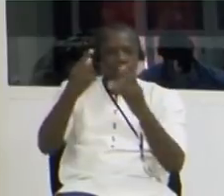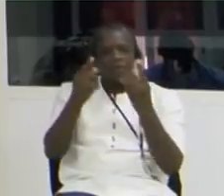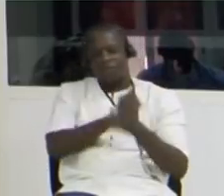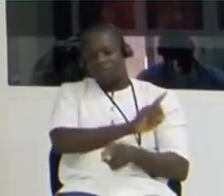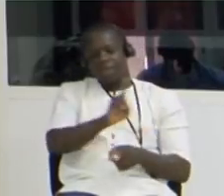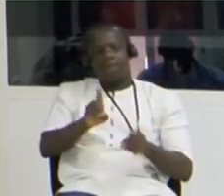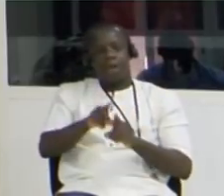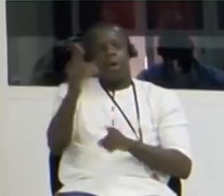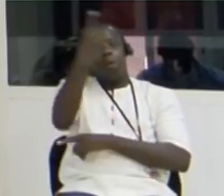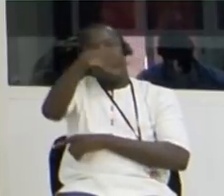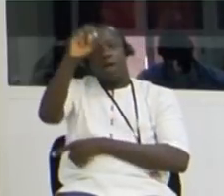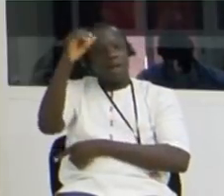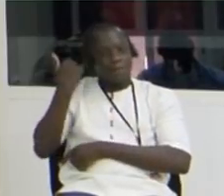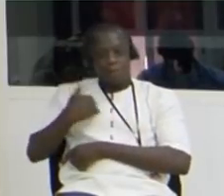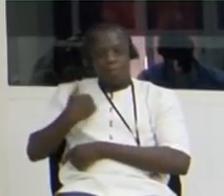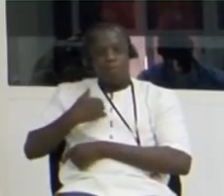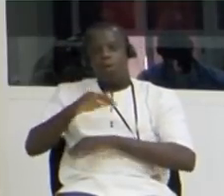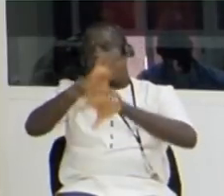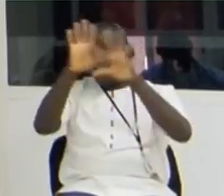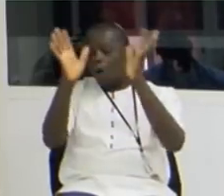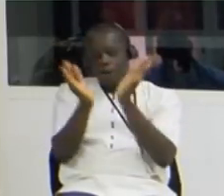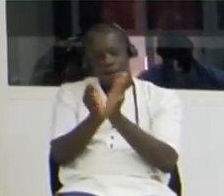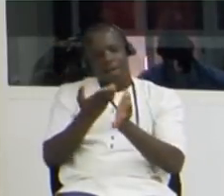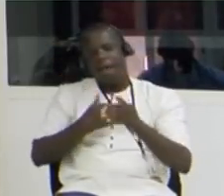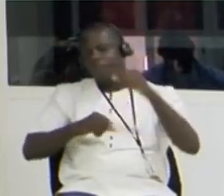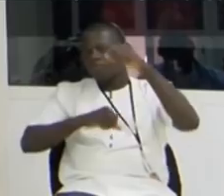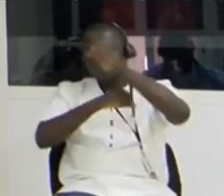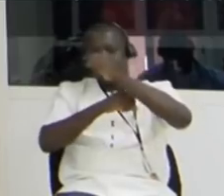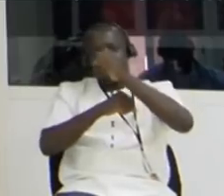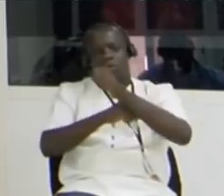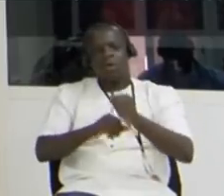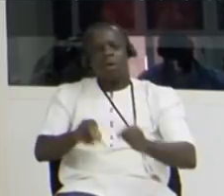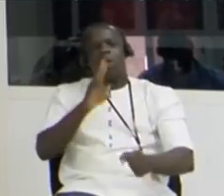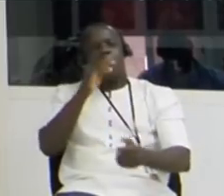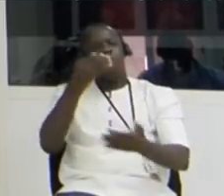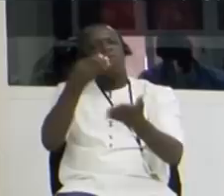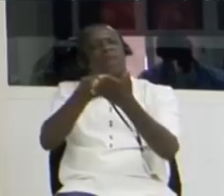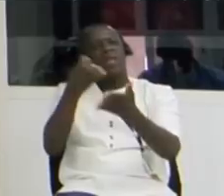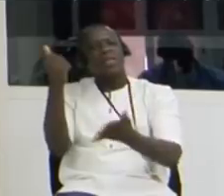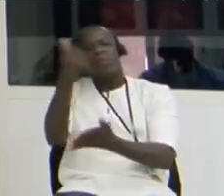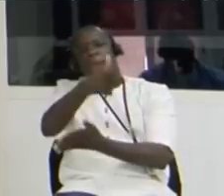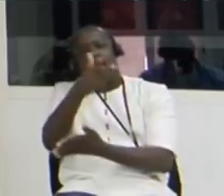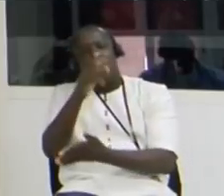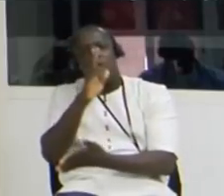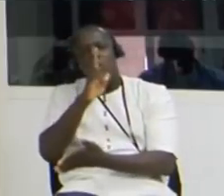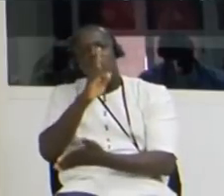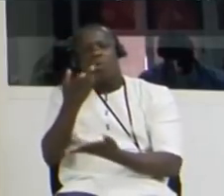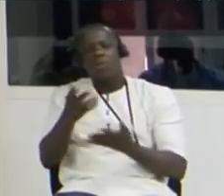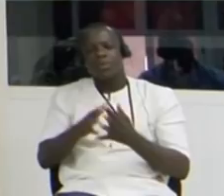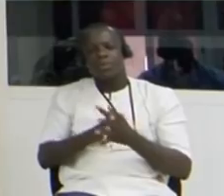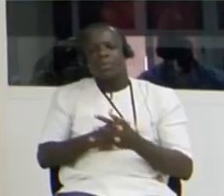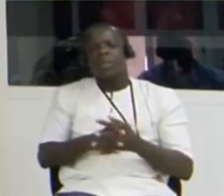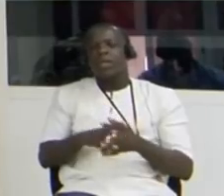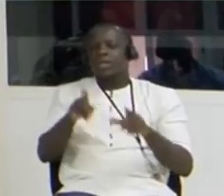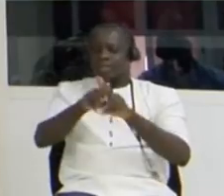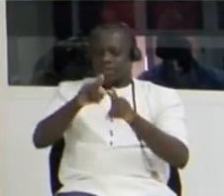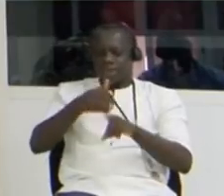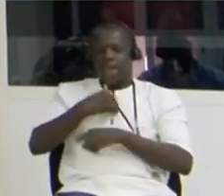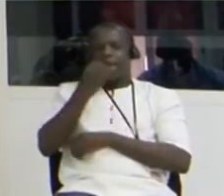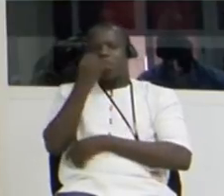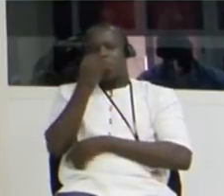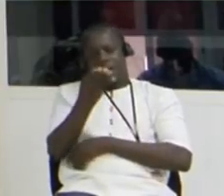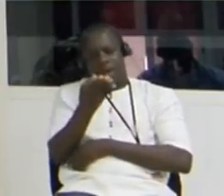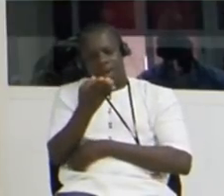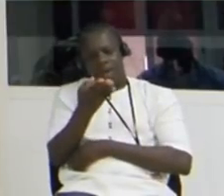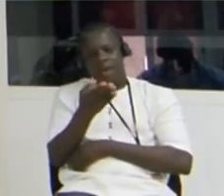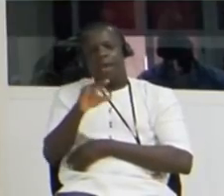from the scholarships. And who financed those scholarships that they benefited from? Yes, as I told you, the Basic